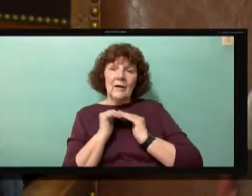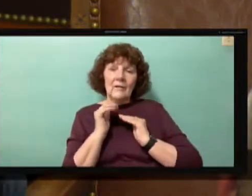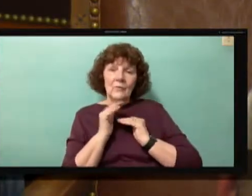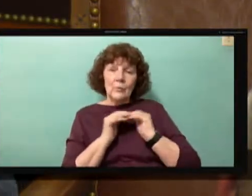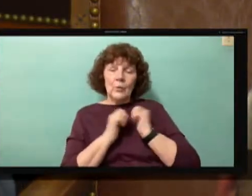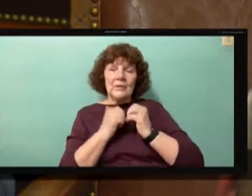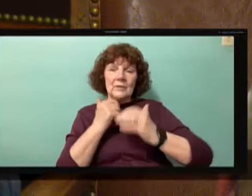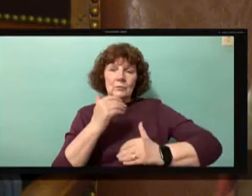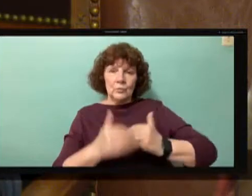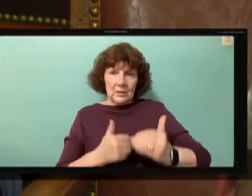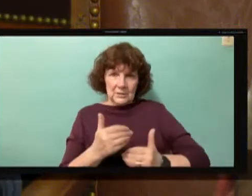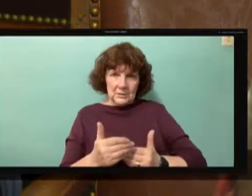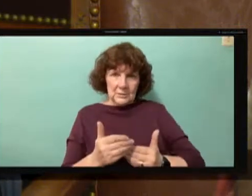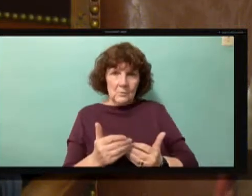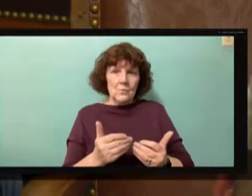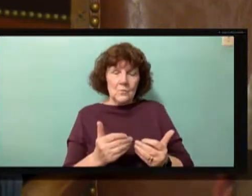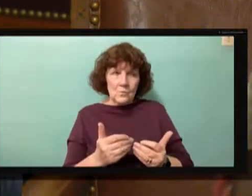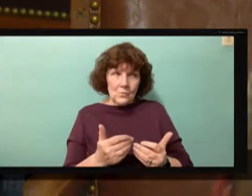process,